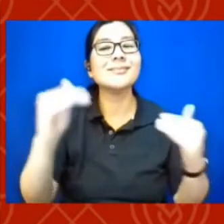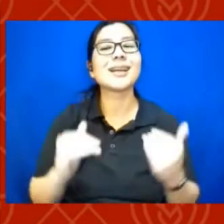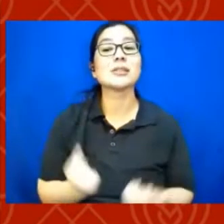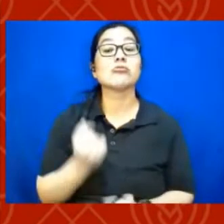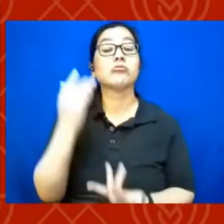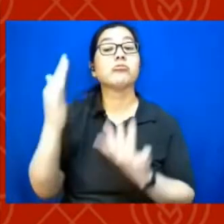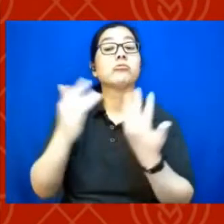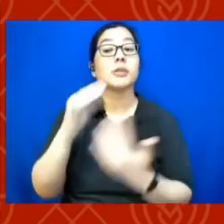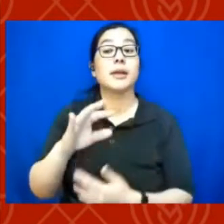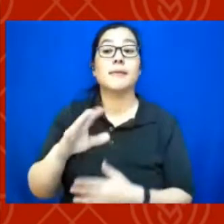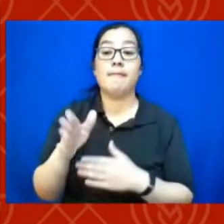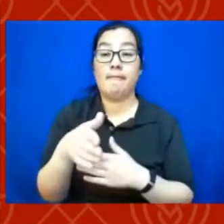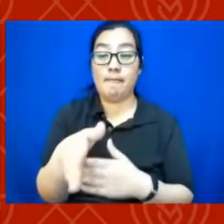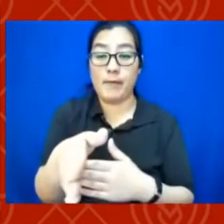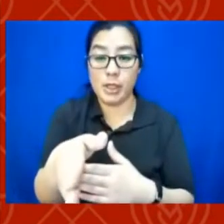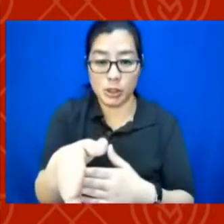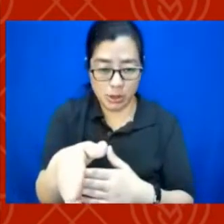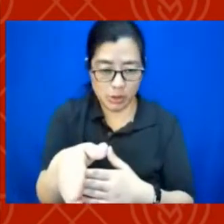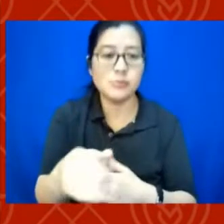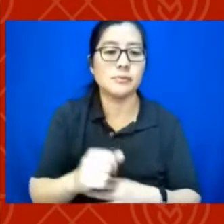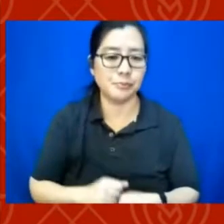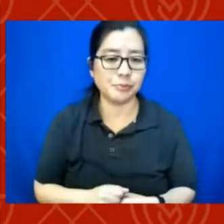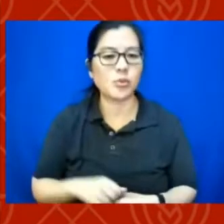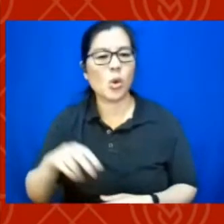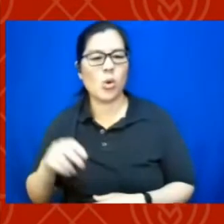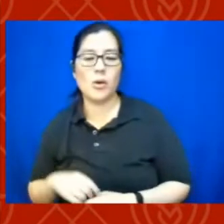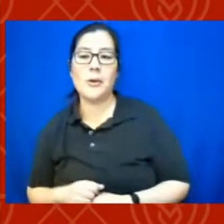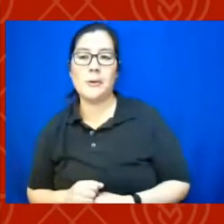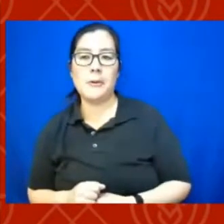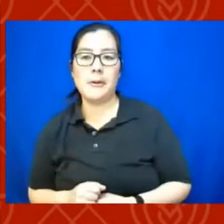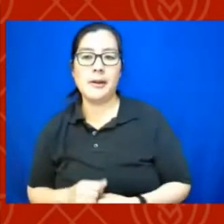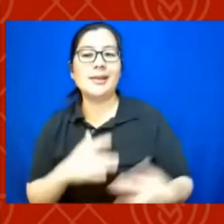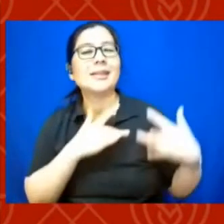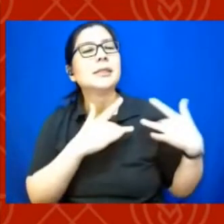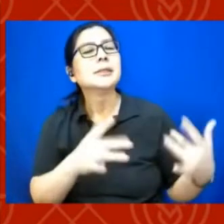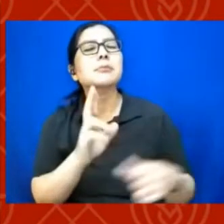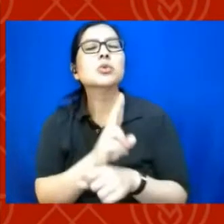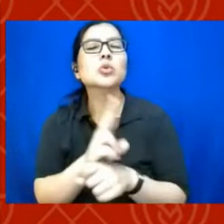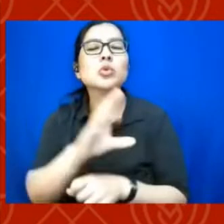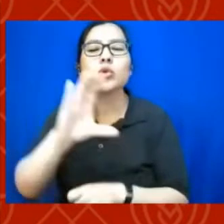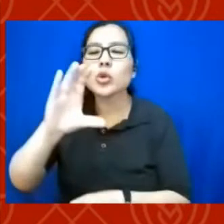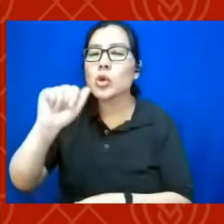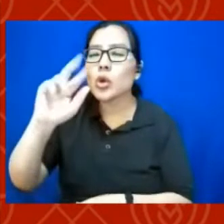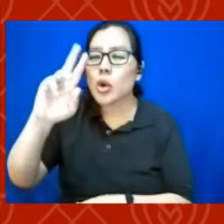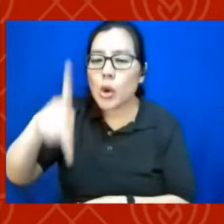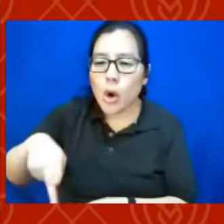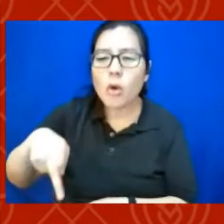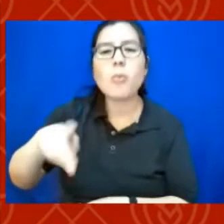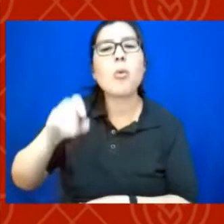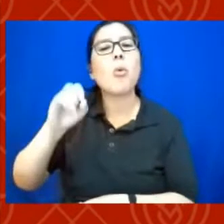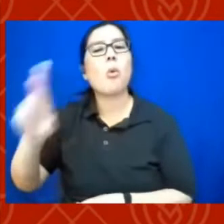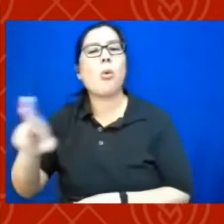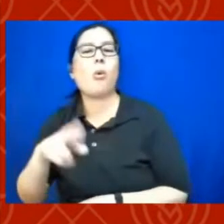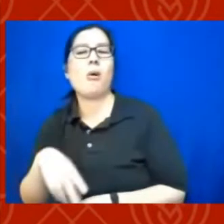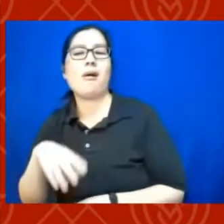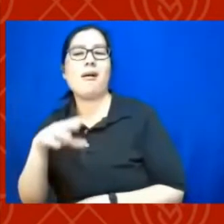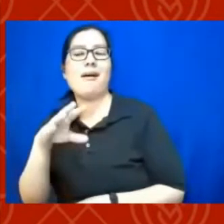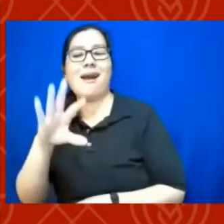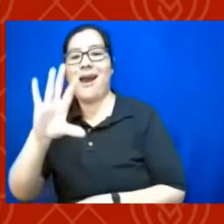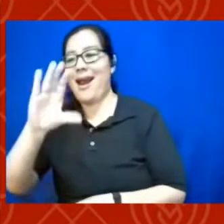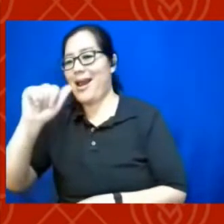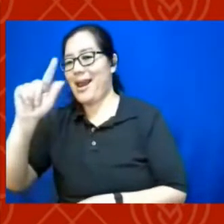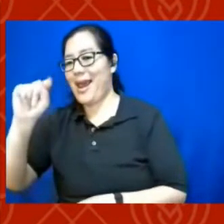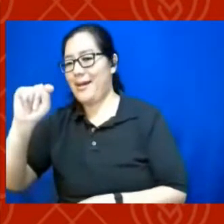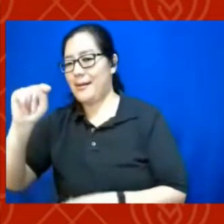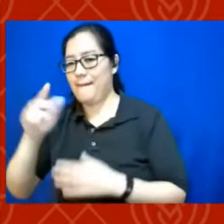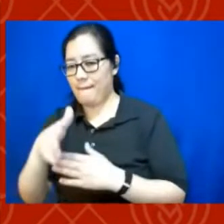and this is usually carp or some sort of fish like catfish. They're served steamed, as the name suggests,